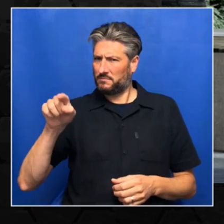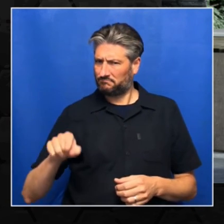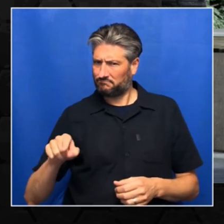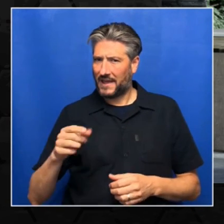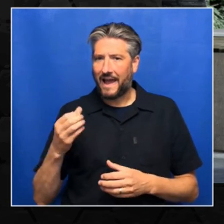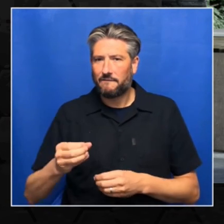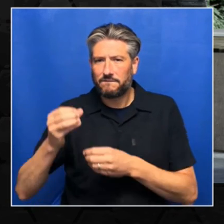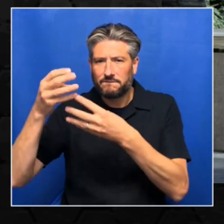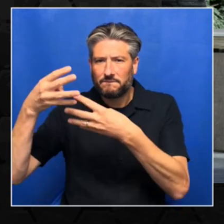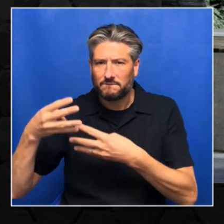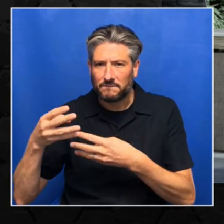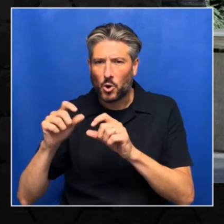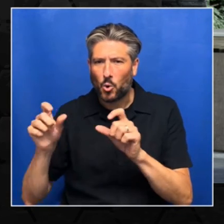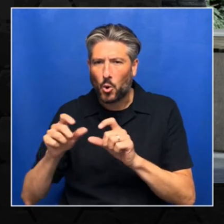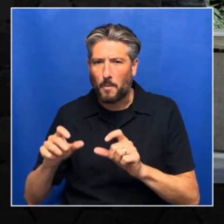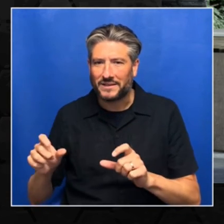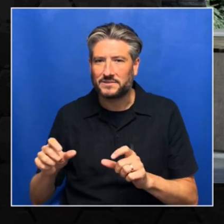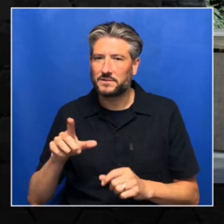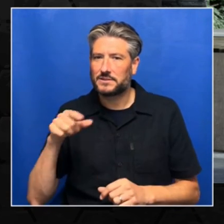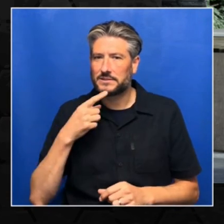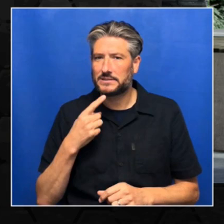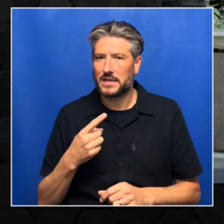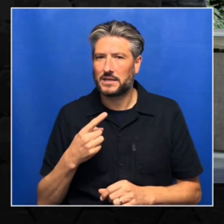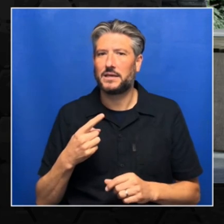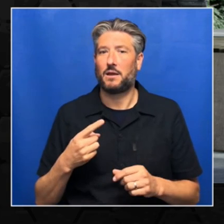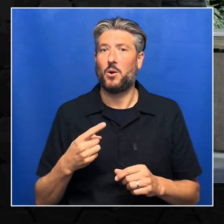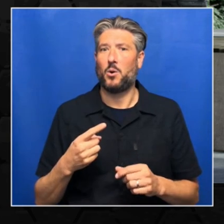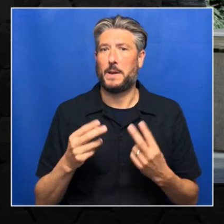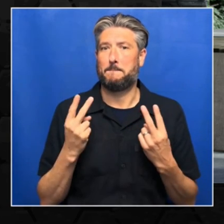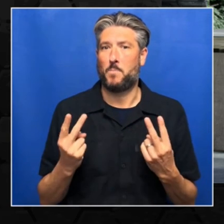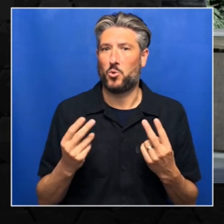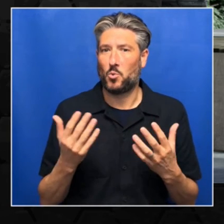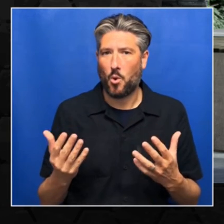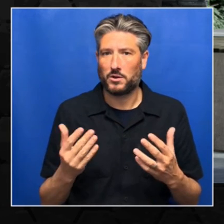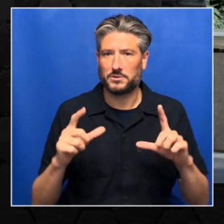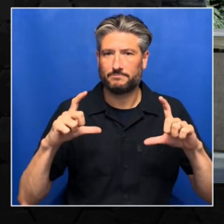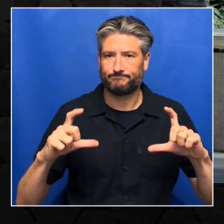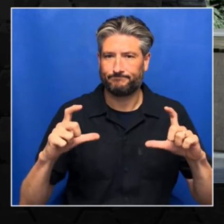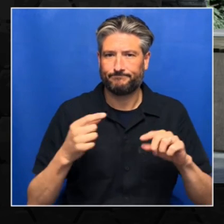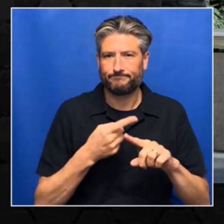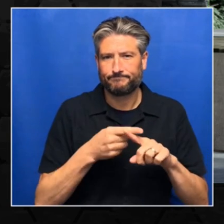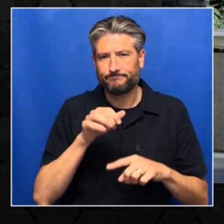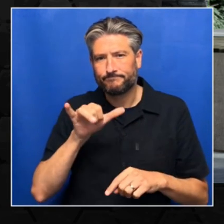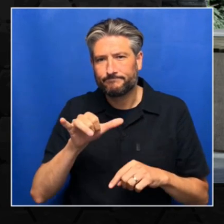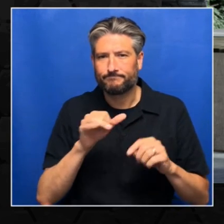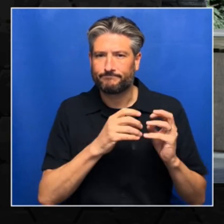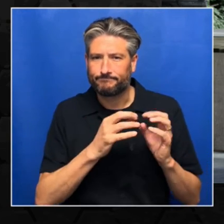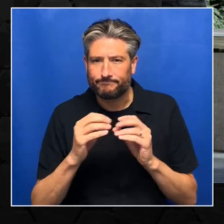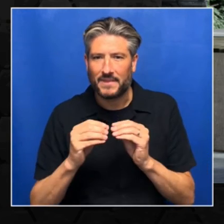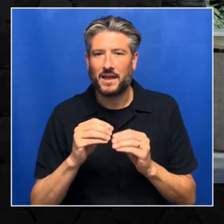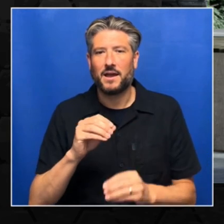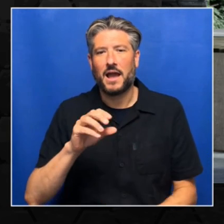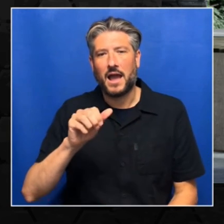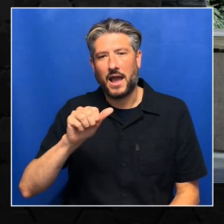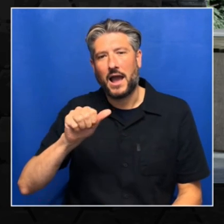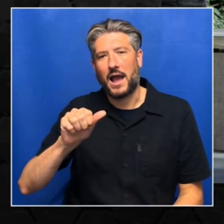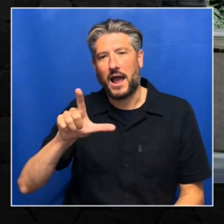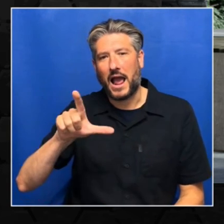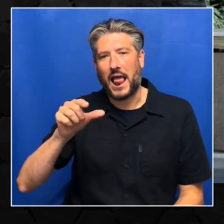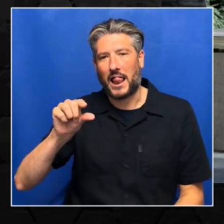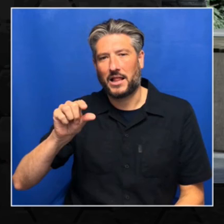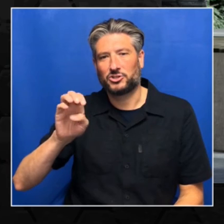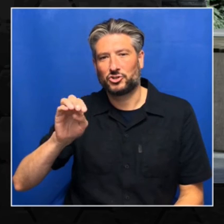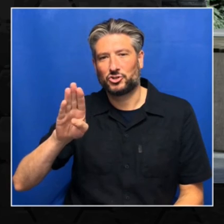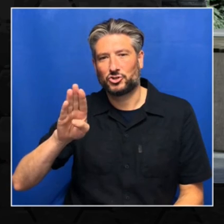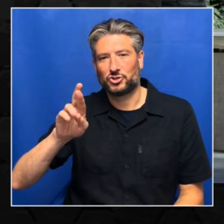important as a prerequisite for deep learning, which is, yeah, absolutely correct, because we need to know how to multiply matrices. And I